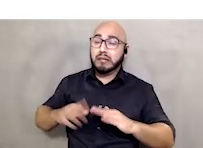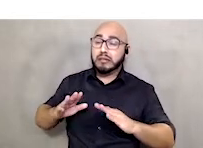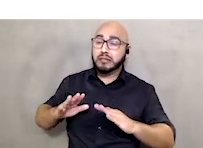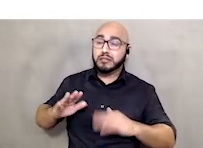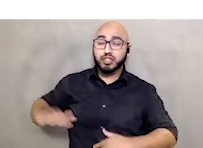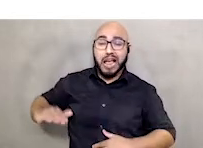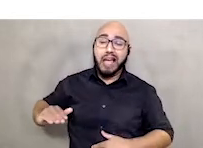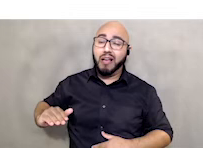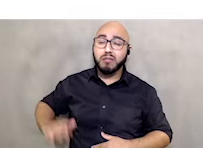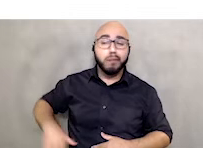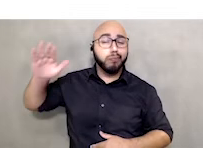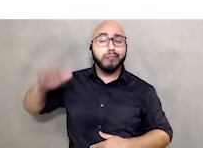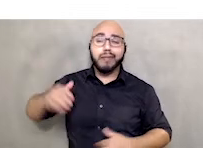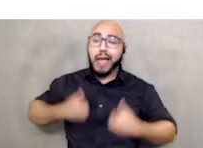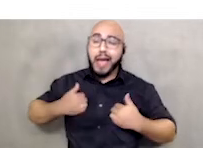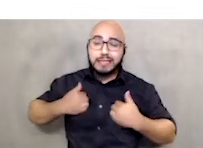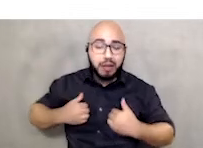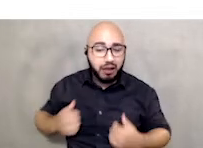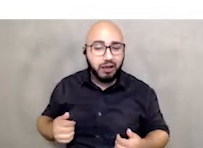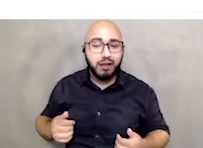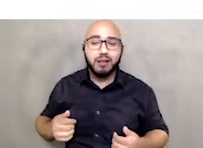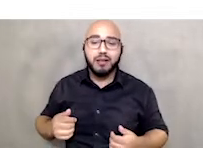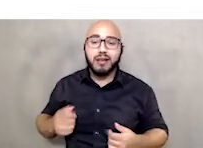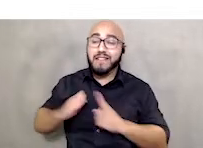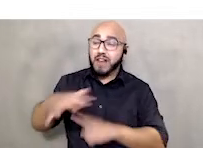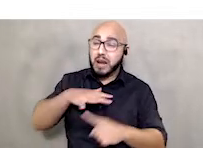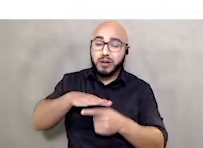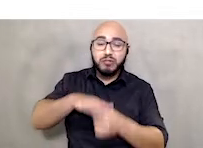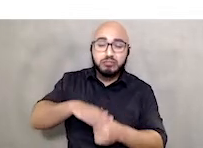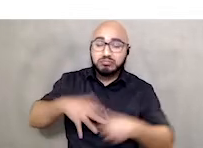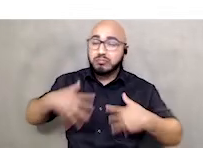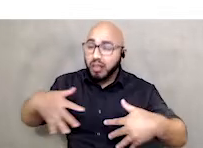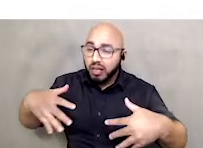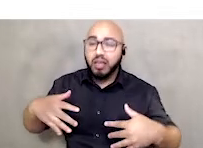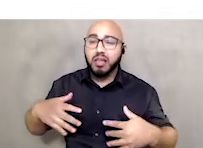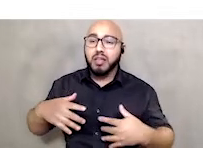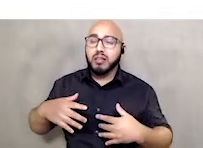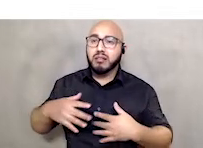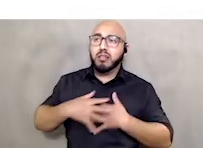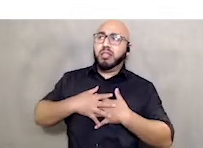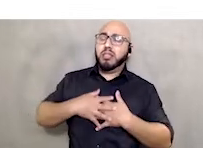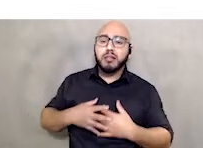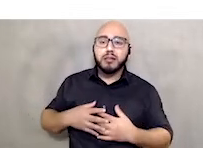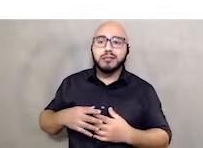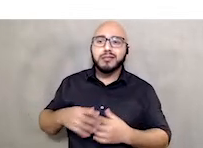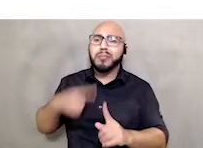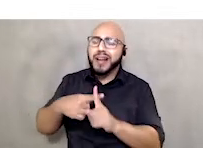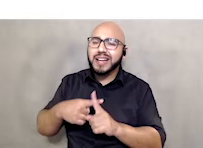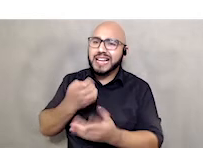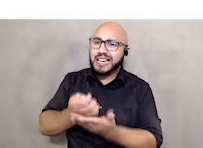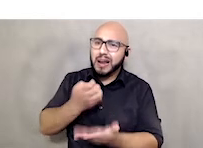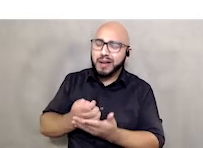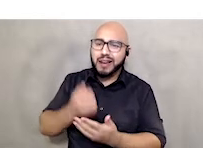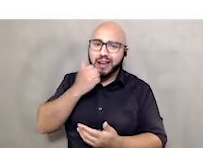for environmental stress. With socioeconomic, daily, and family stress, it was found in